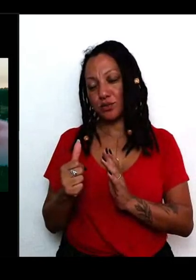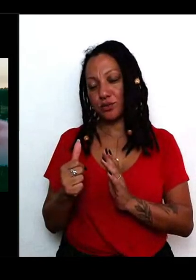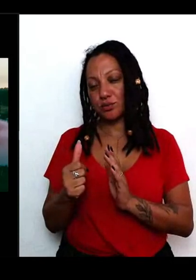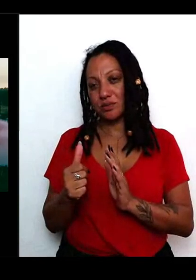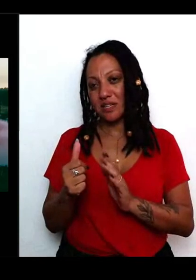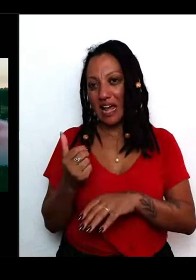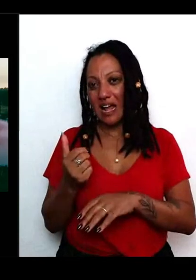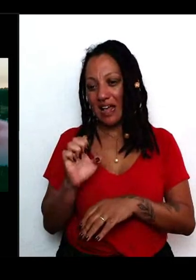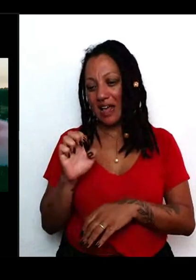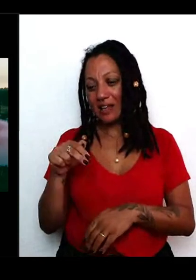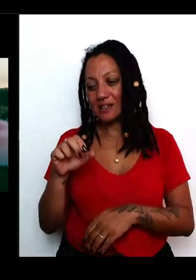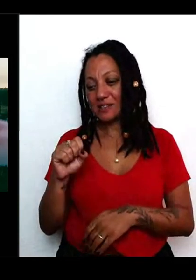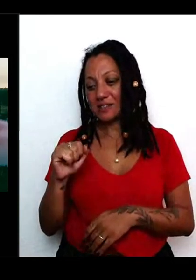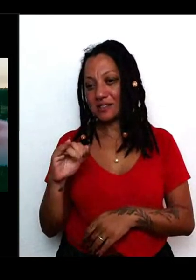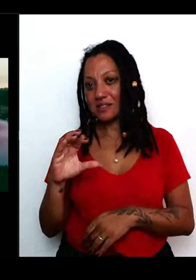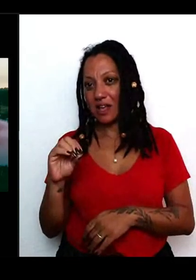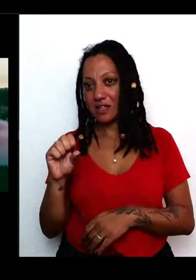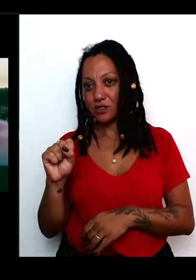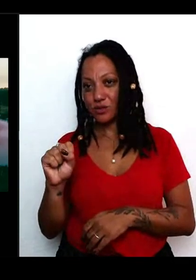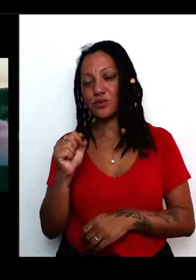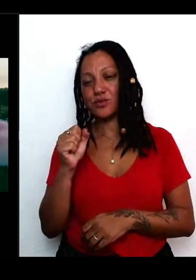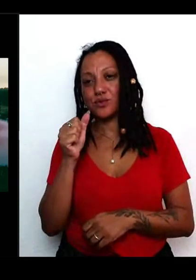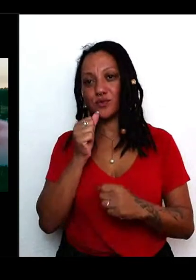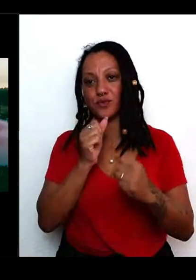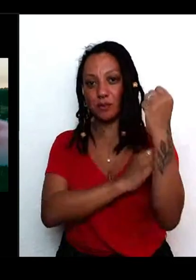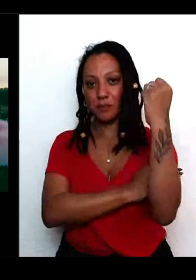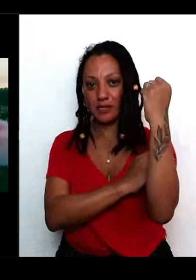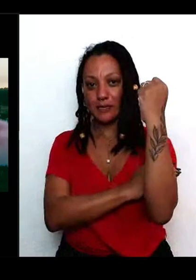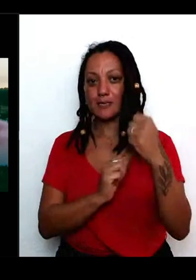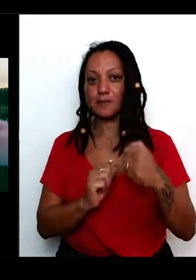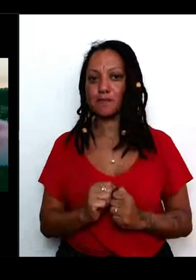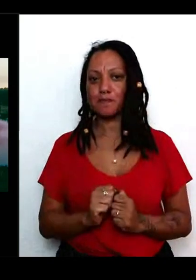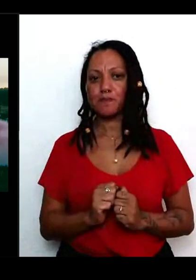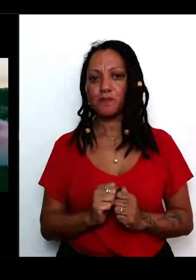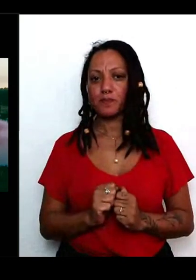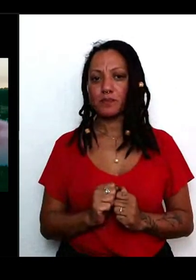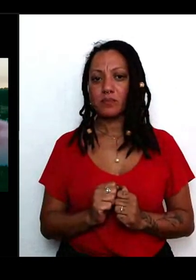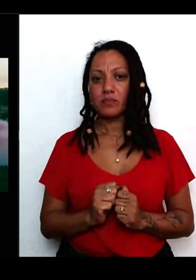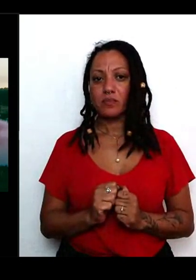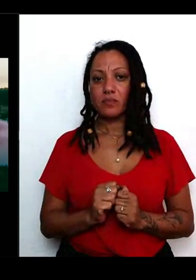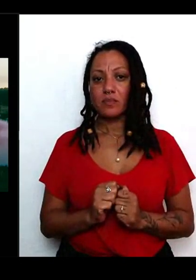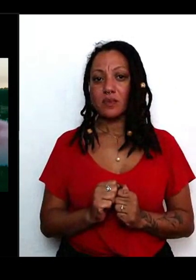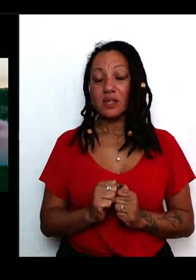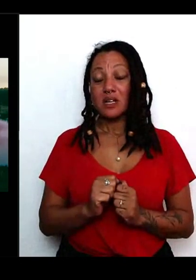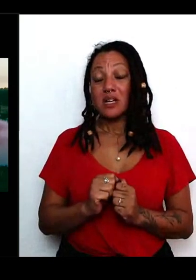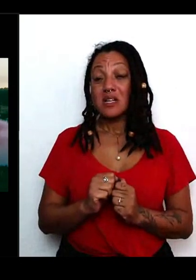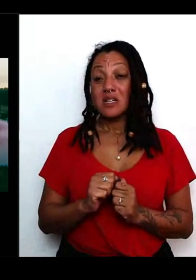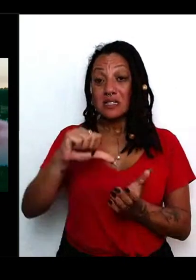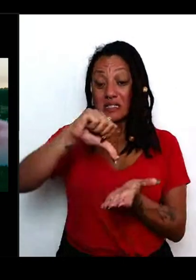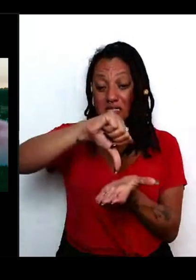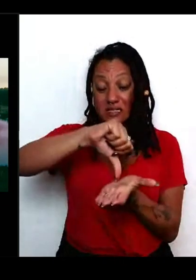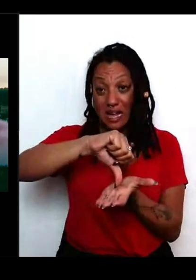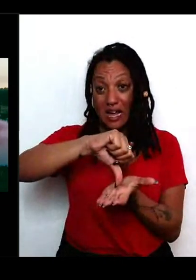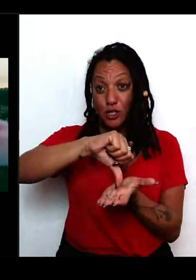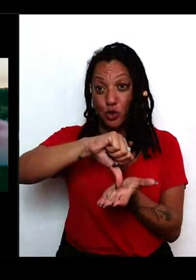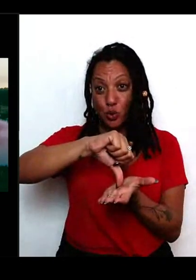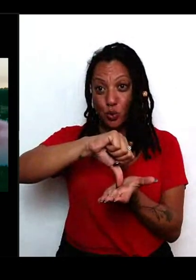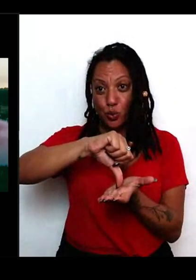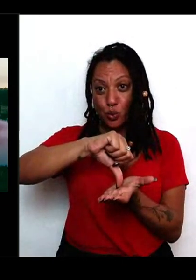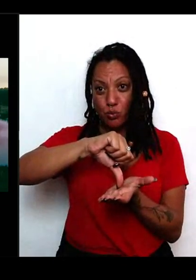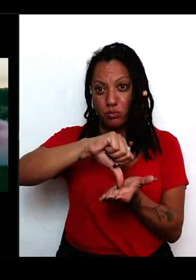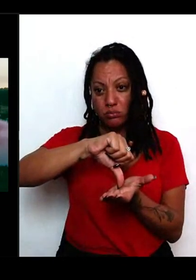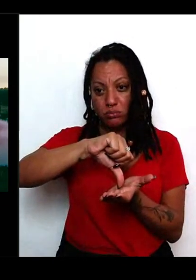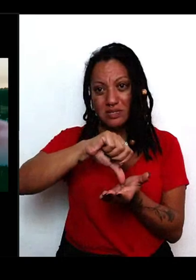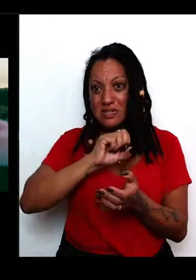the center it means to come from an awareness that we are part of